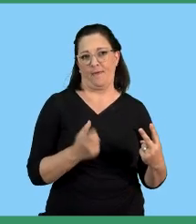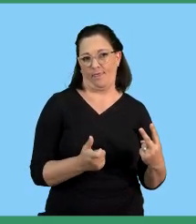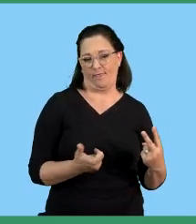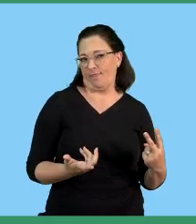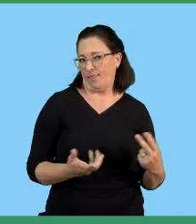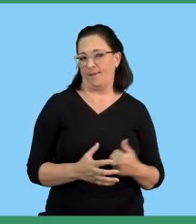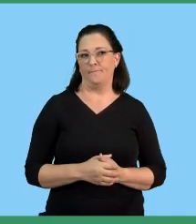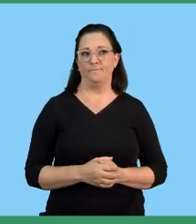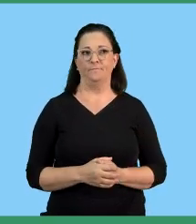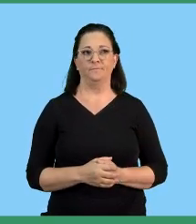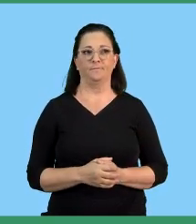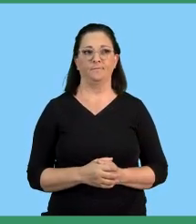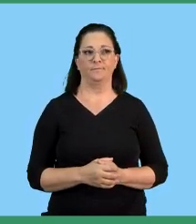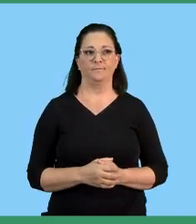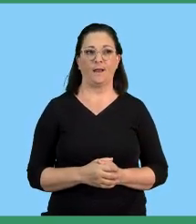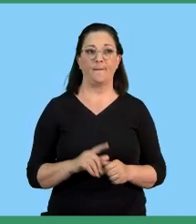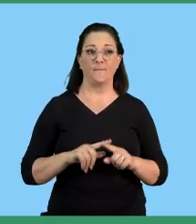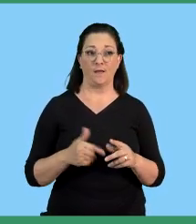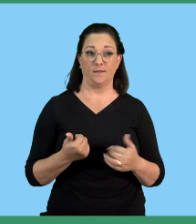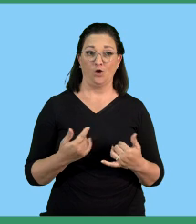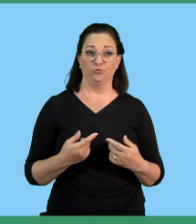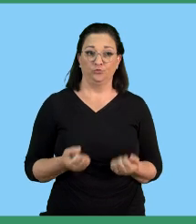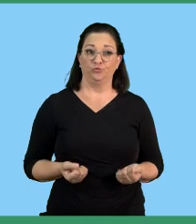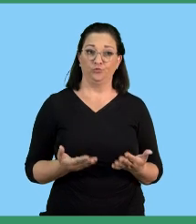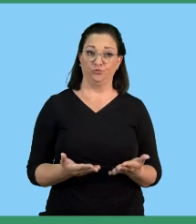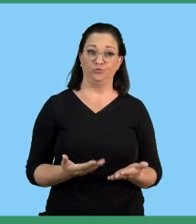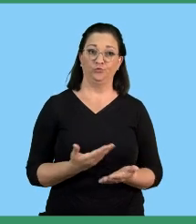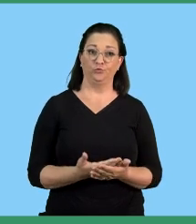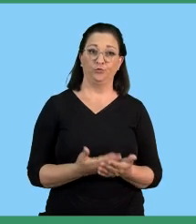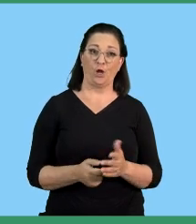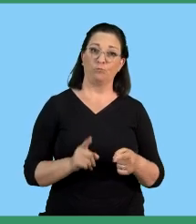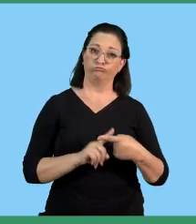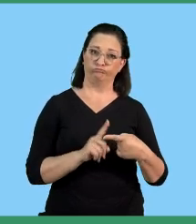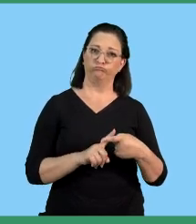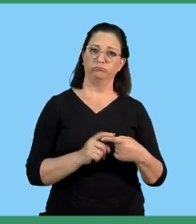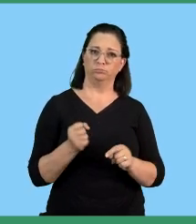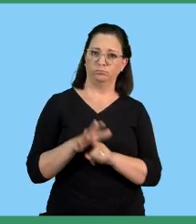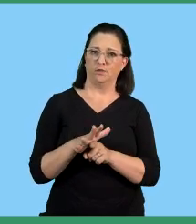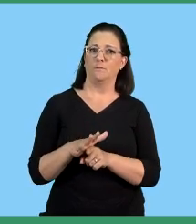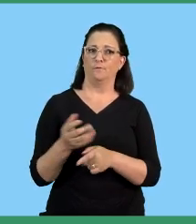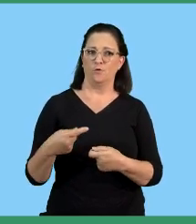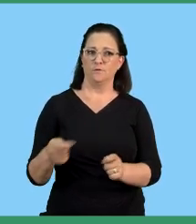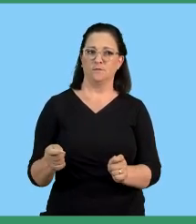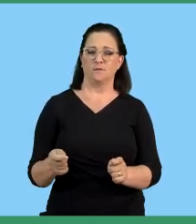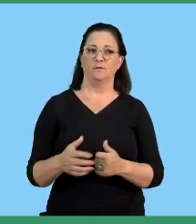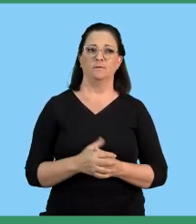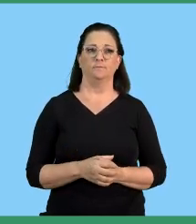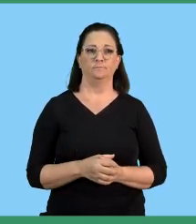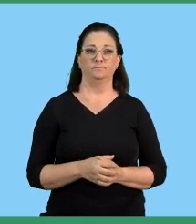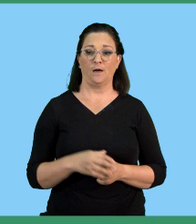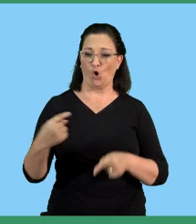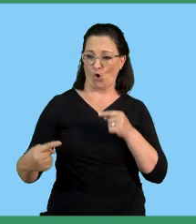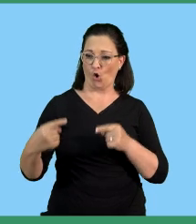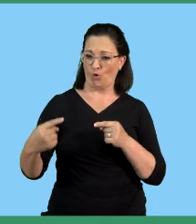that. Improved service delivery may positively impact or increase the sales,